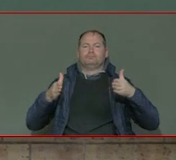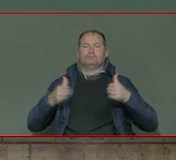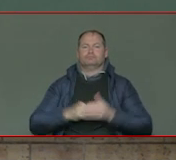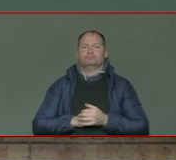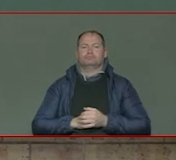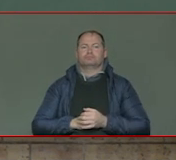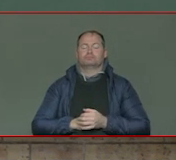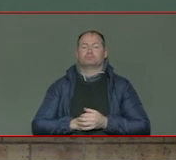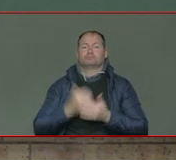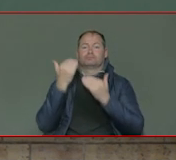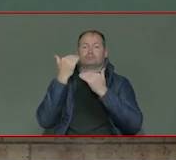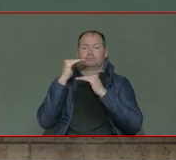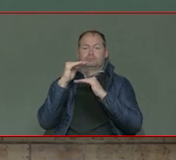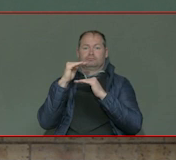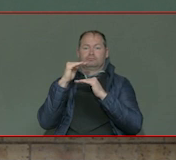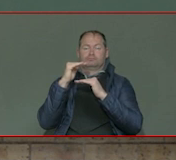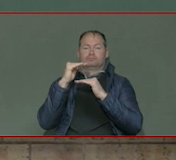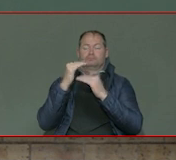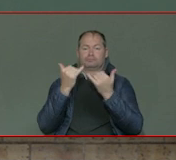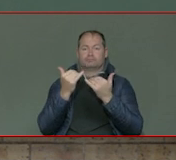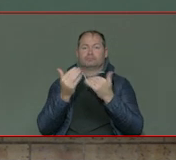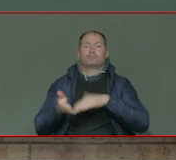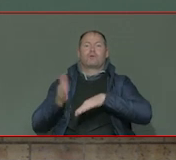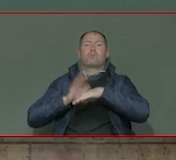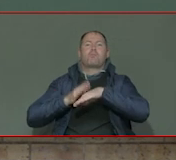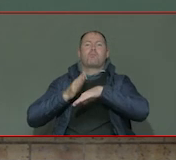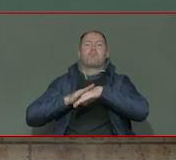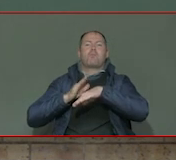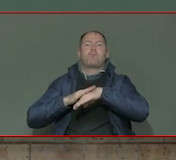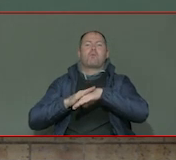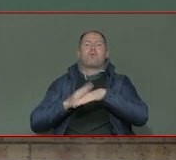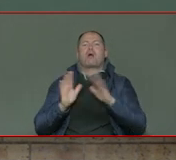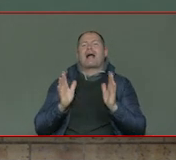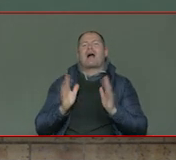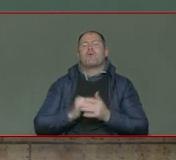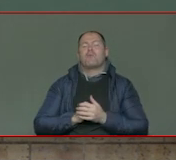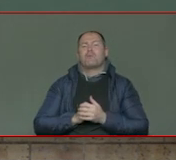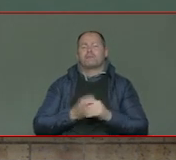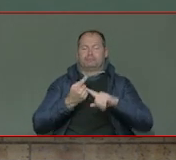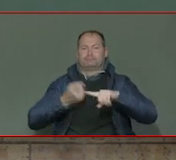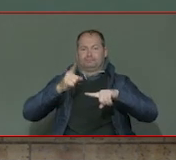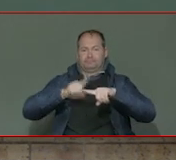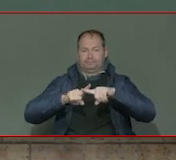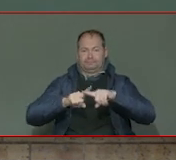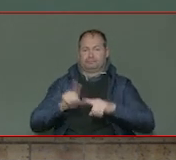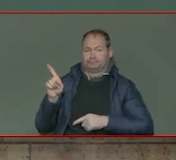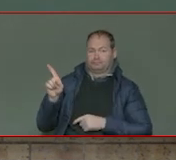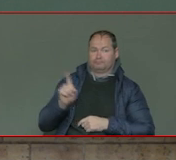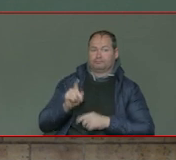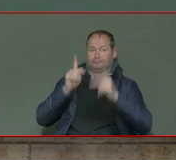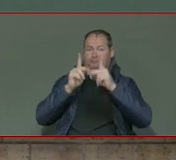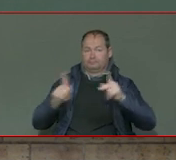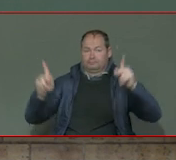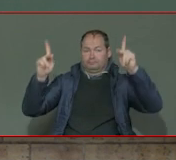the concept of limit further. For example, if I've got the gx graph,